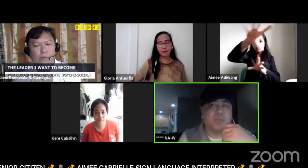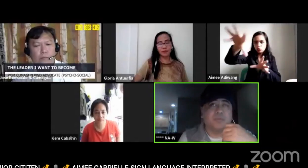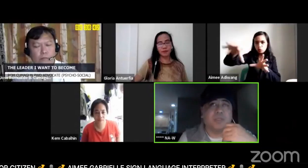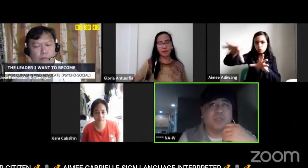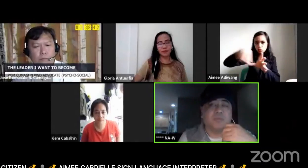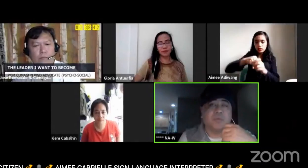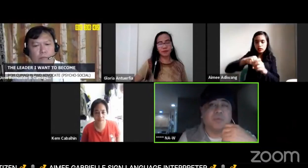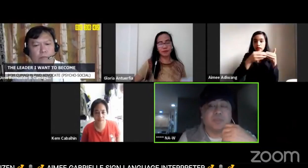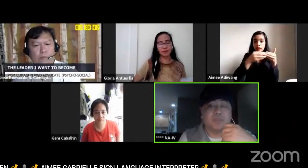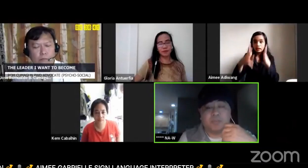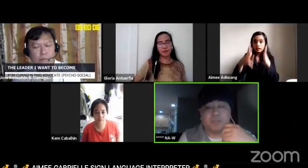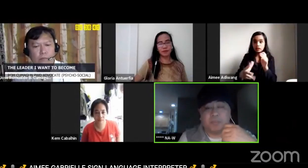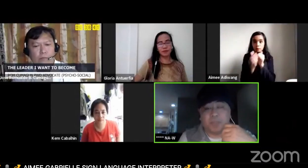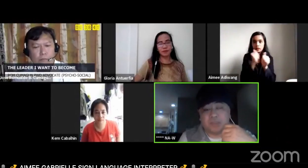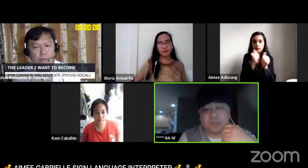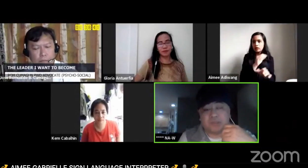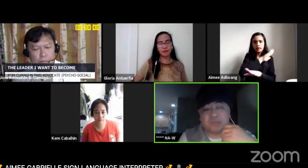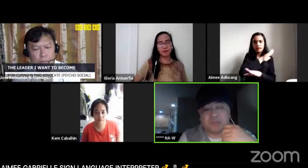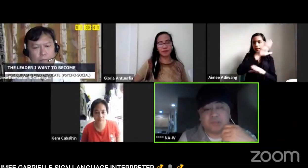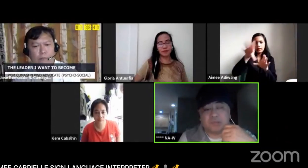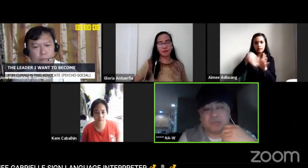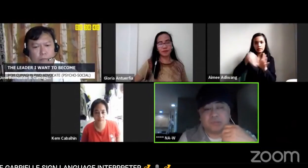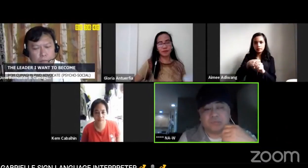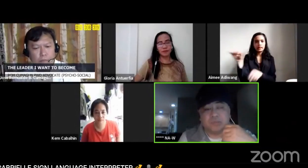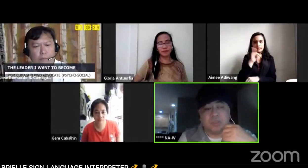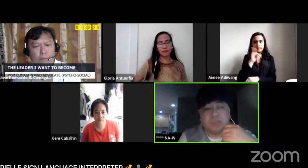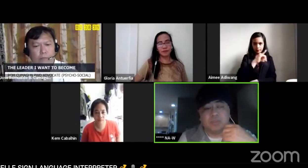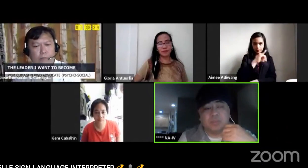leader should be able to get everyone on the same page.